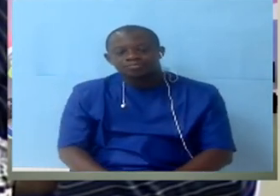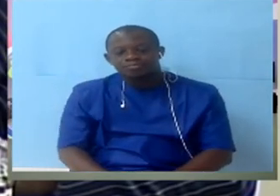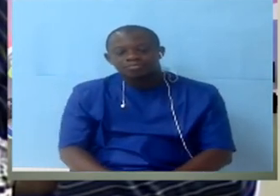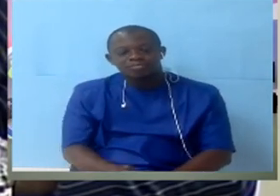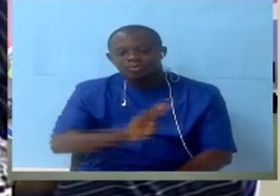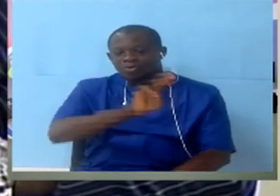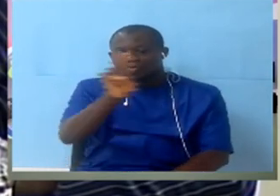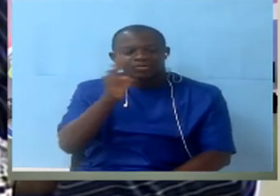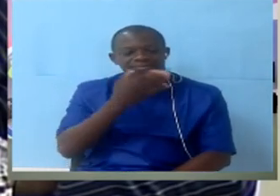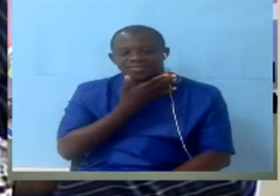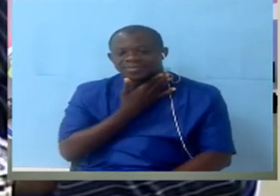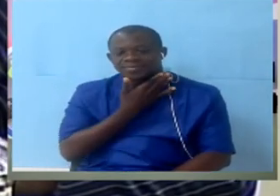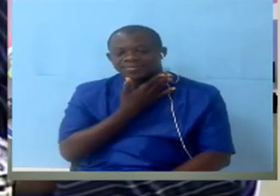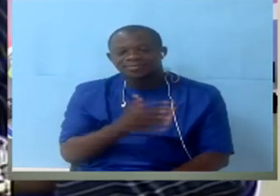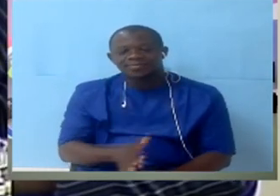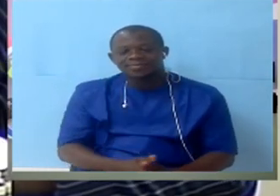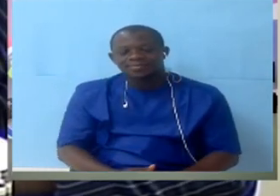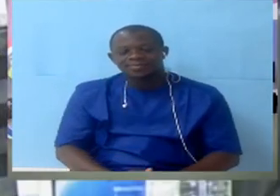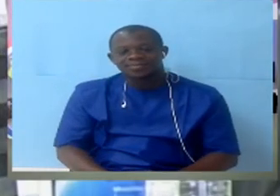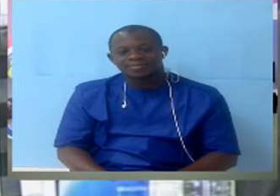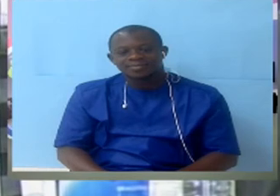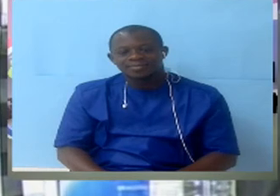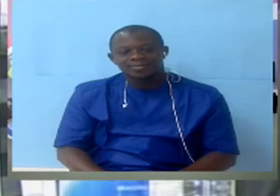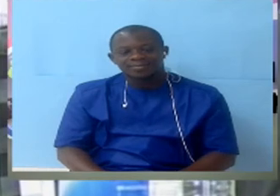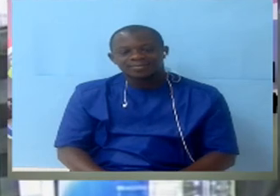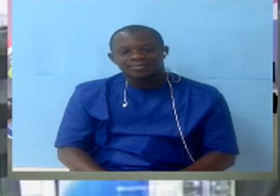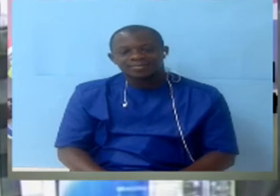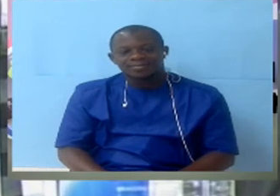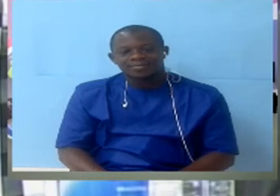it's not easy.